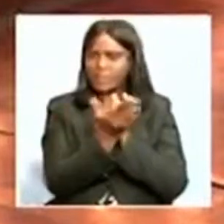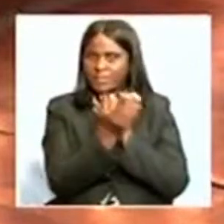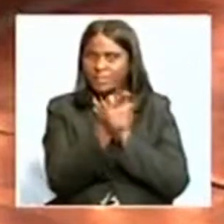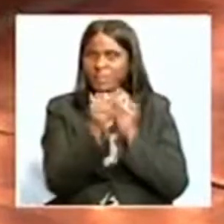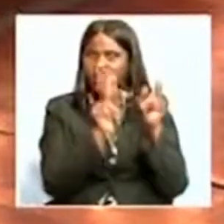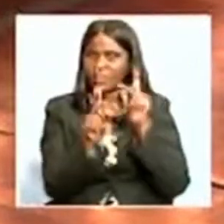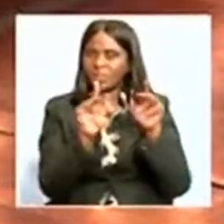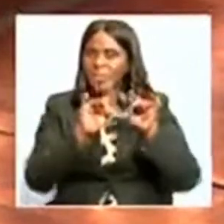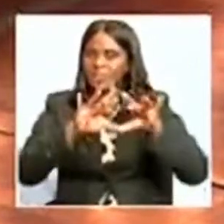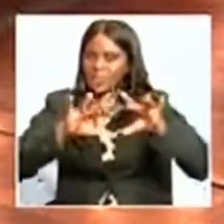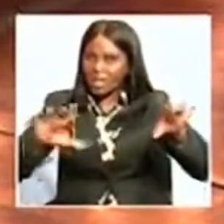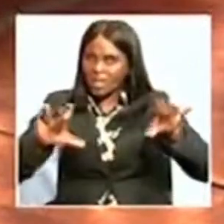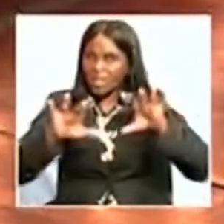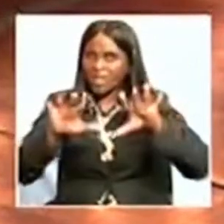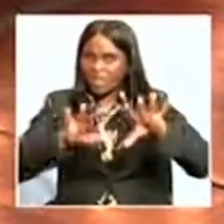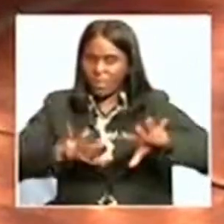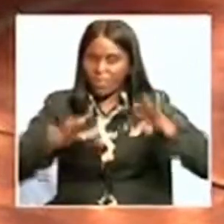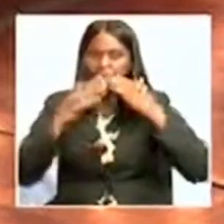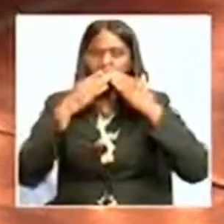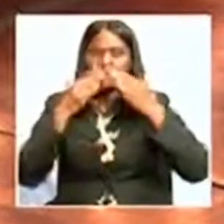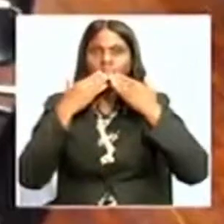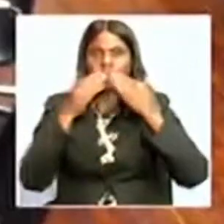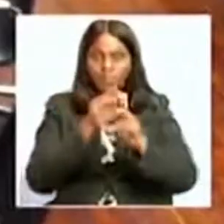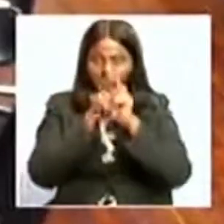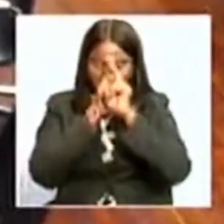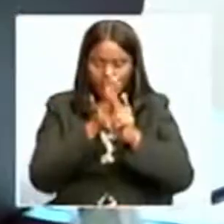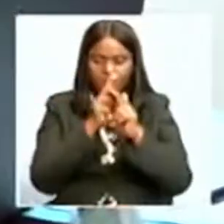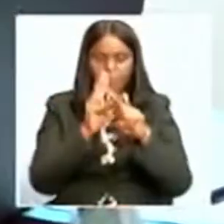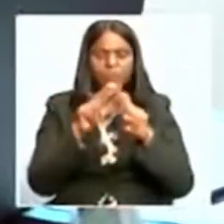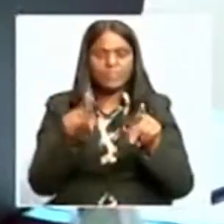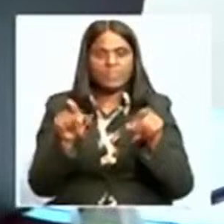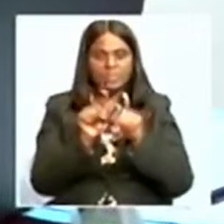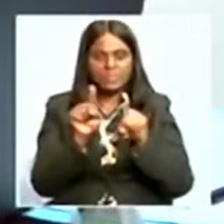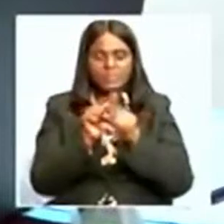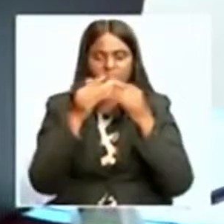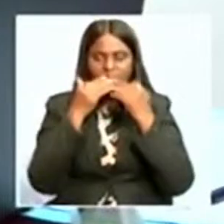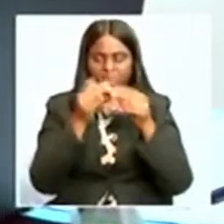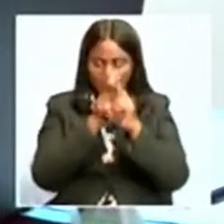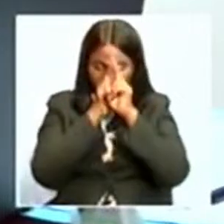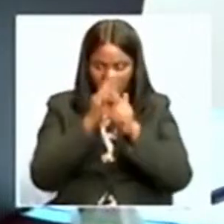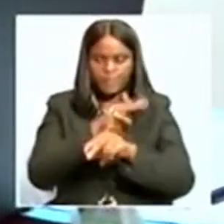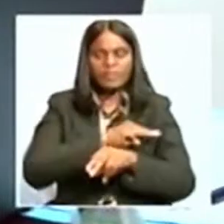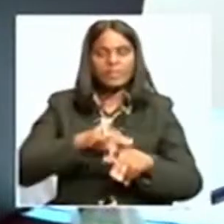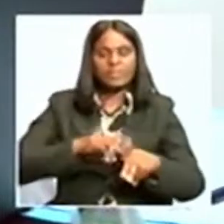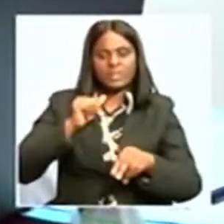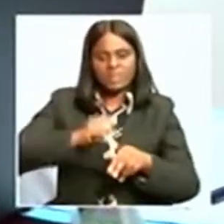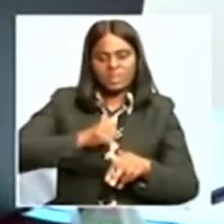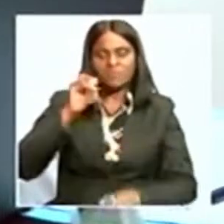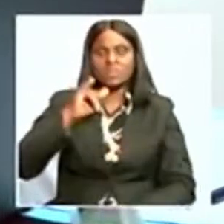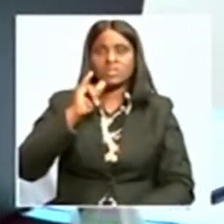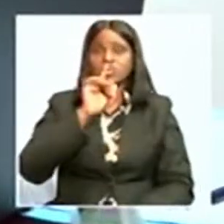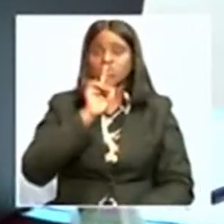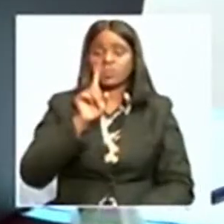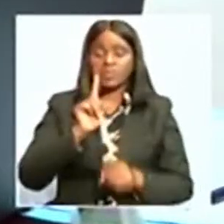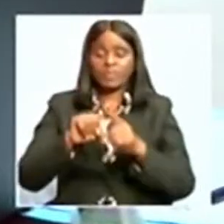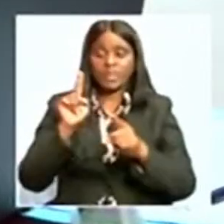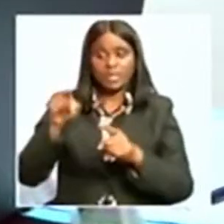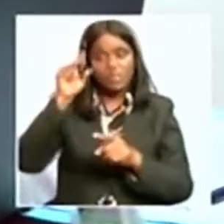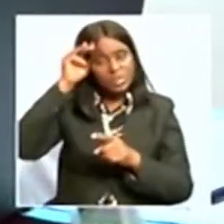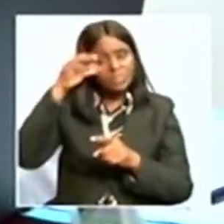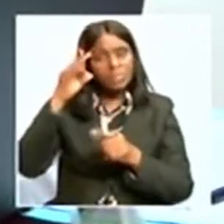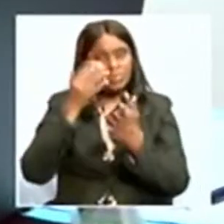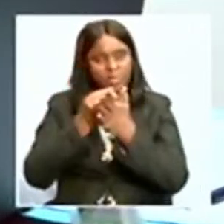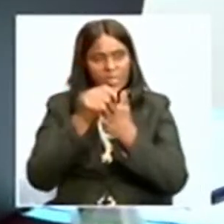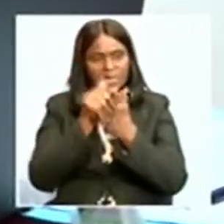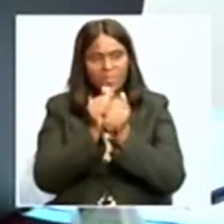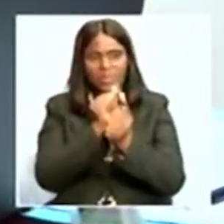on the ground? Thank you, Honorable Chair. Thank you, Honorable Member. We did, but Minister of Finance and